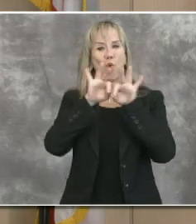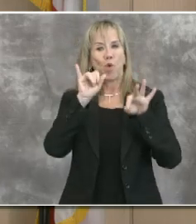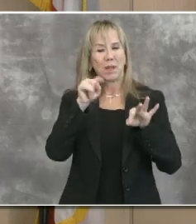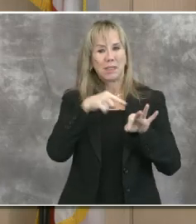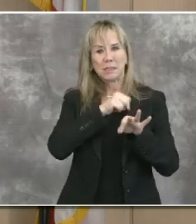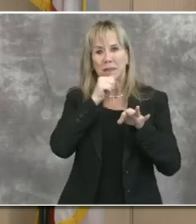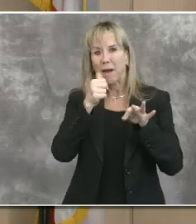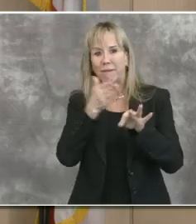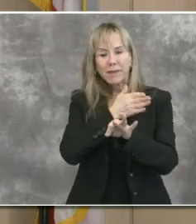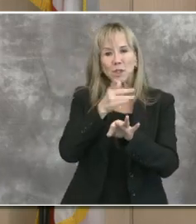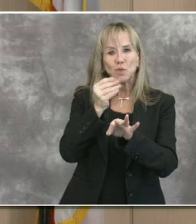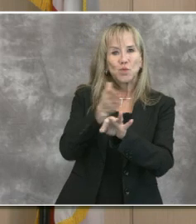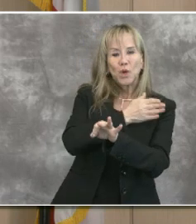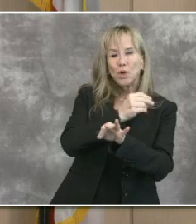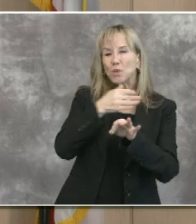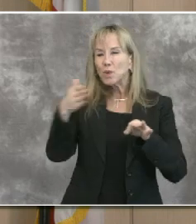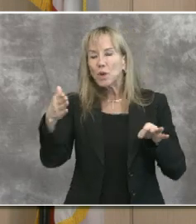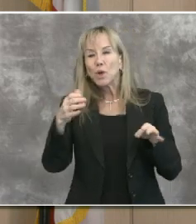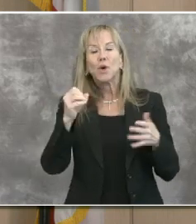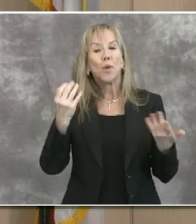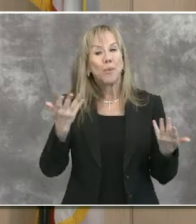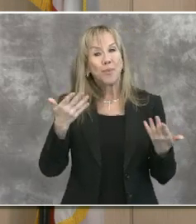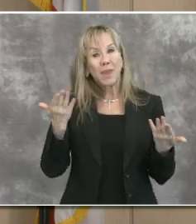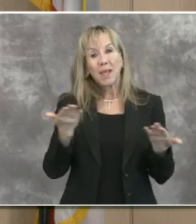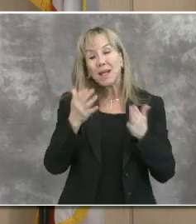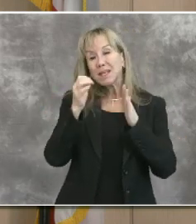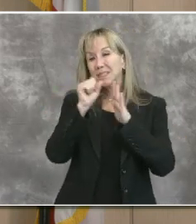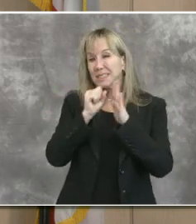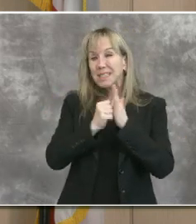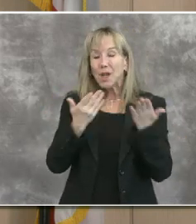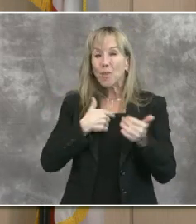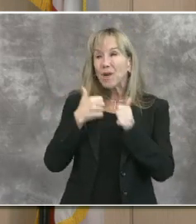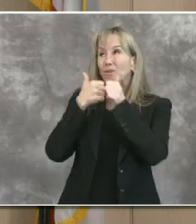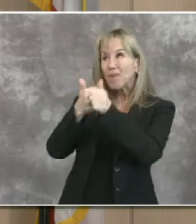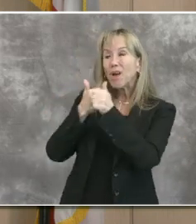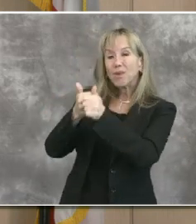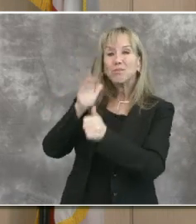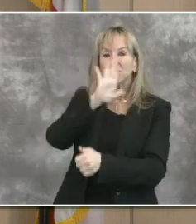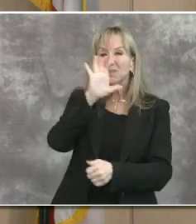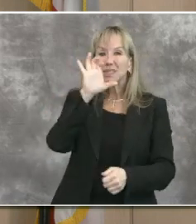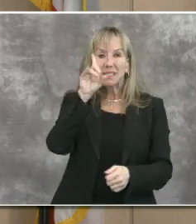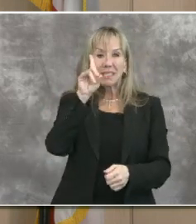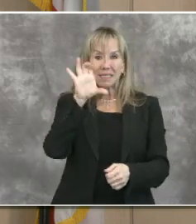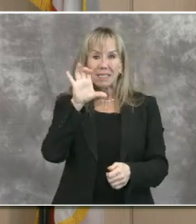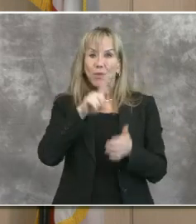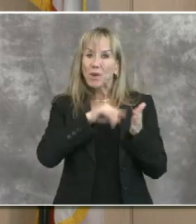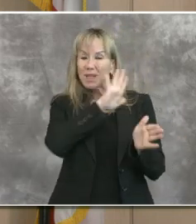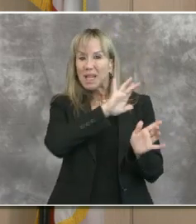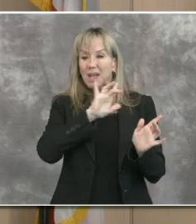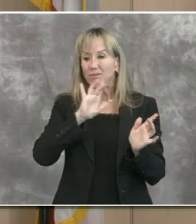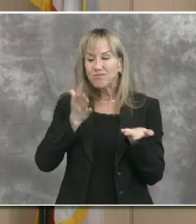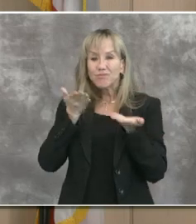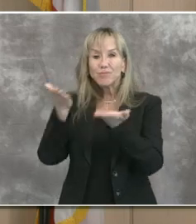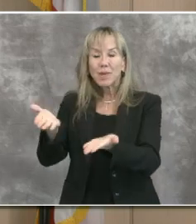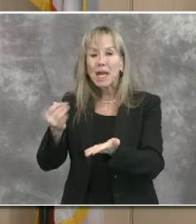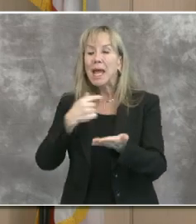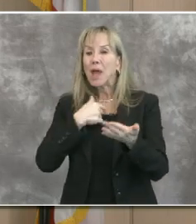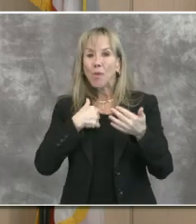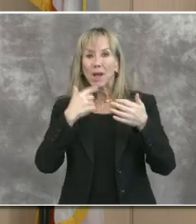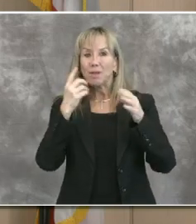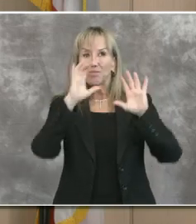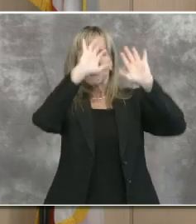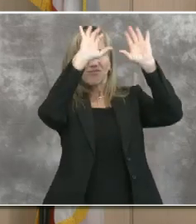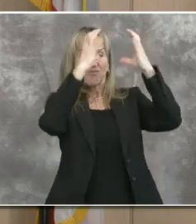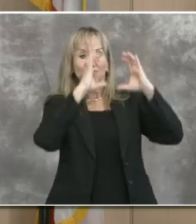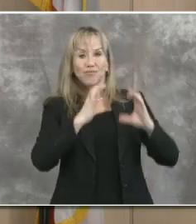we locally and in the state are following the CDC's prioritizations, and we're working down from the highest priority down